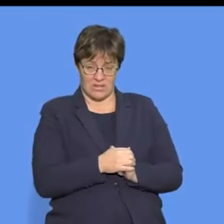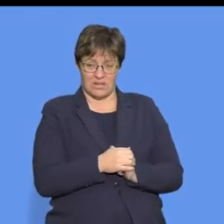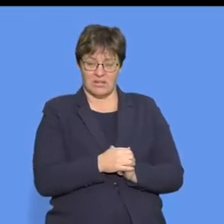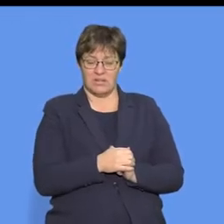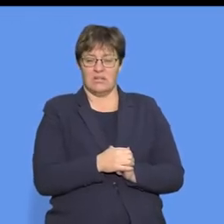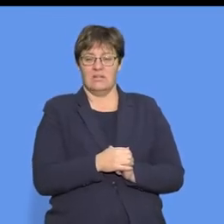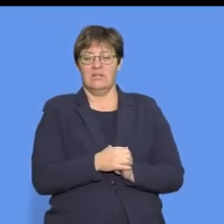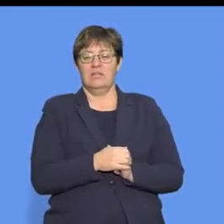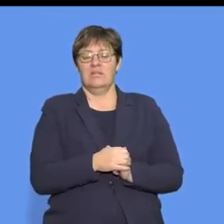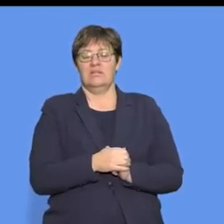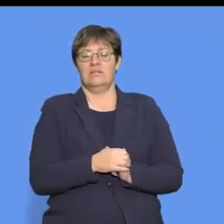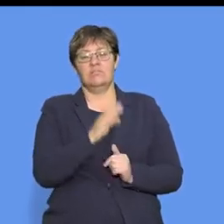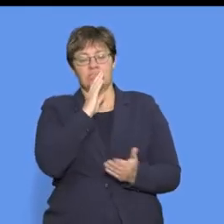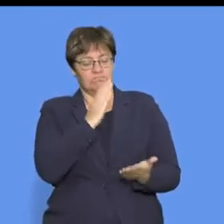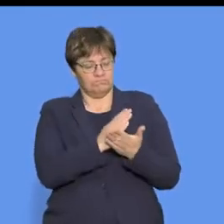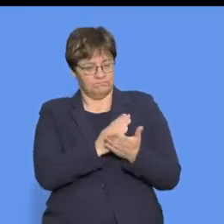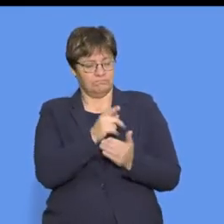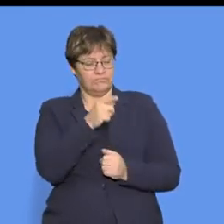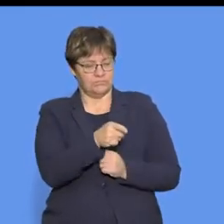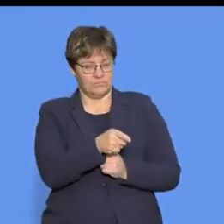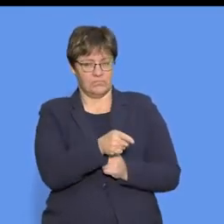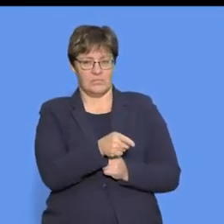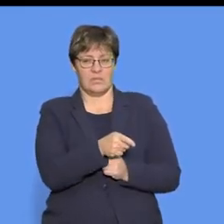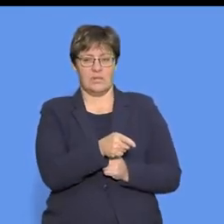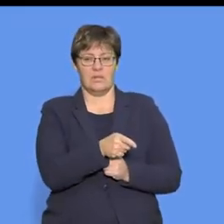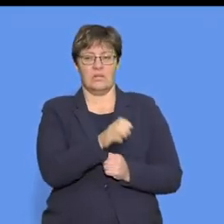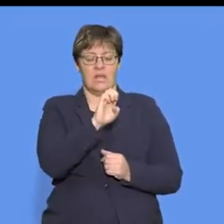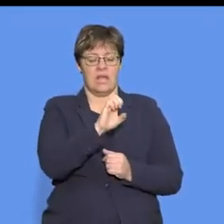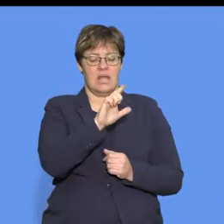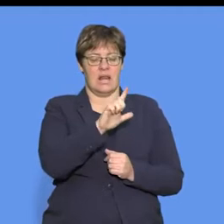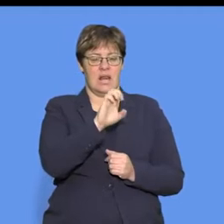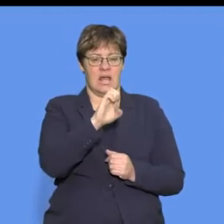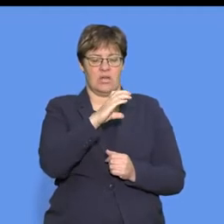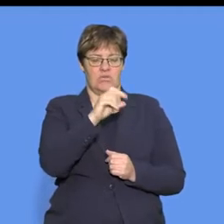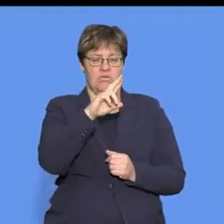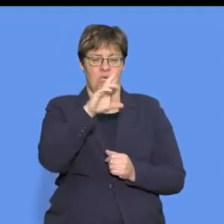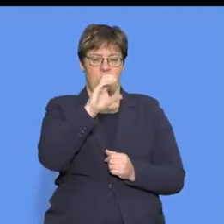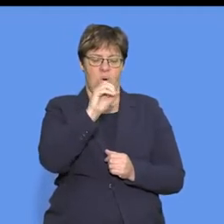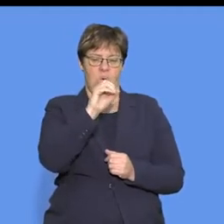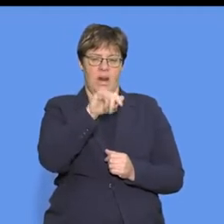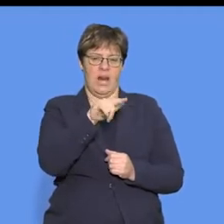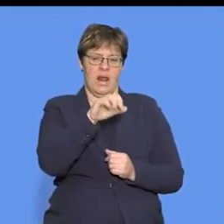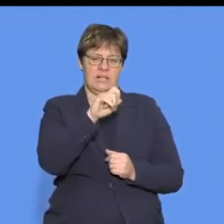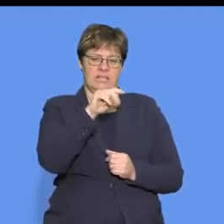source. So I'm sure that you'll be able to see from that that this is an electrolytic cell.